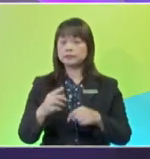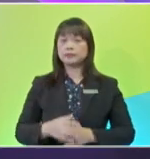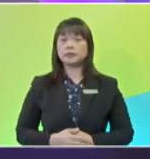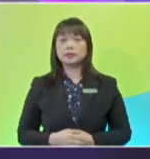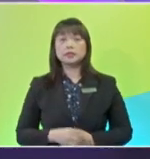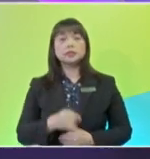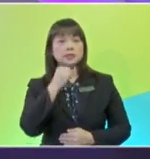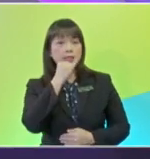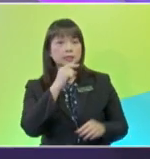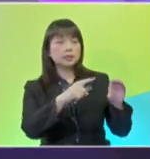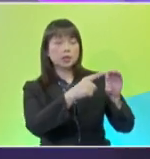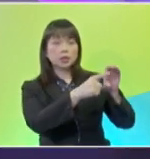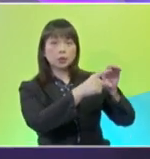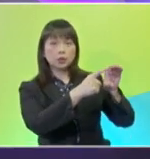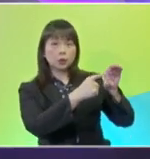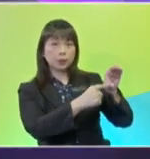or anti-clockwise?